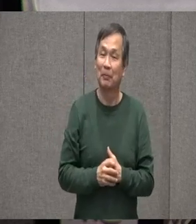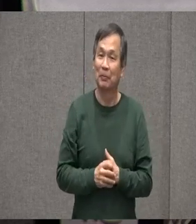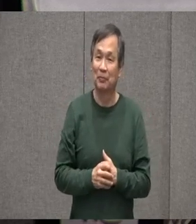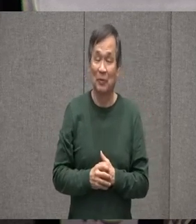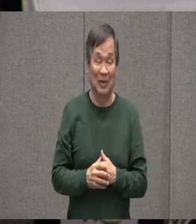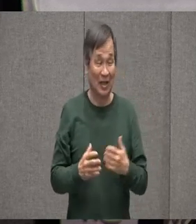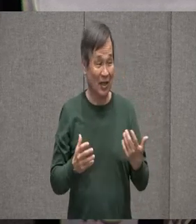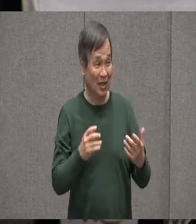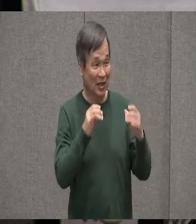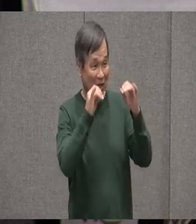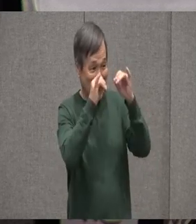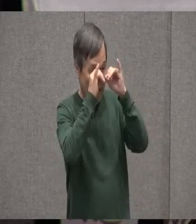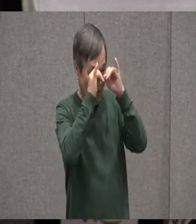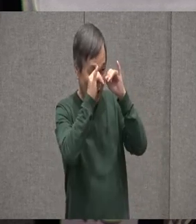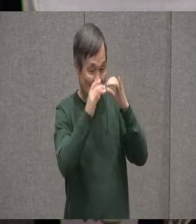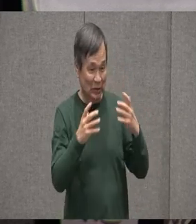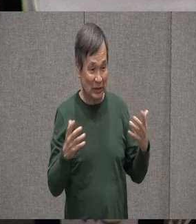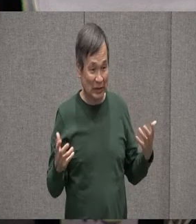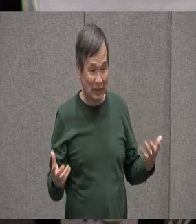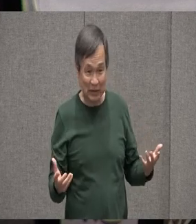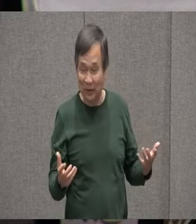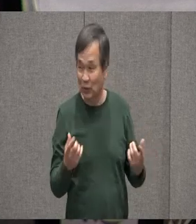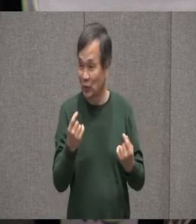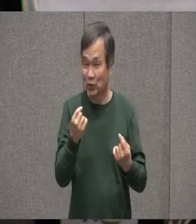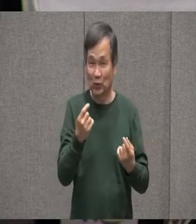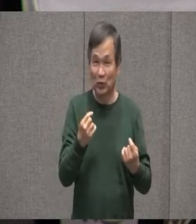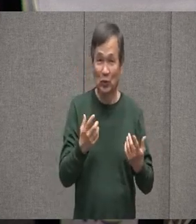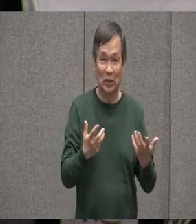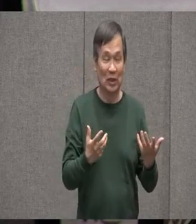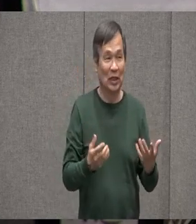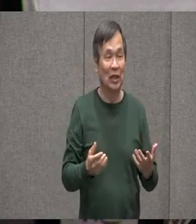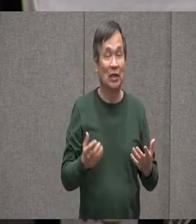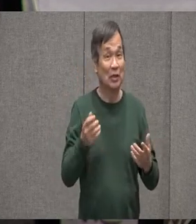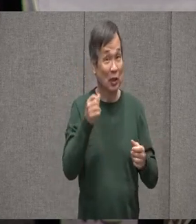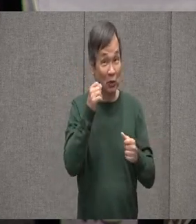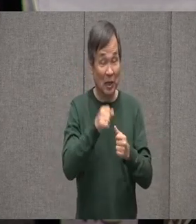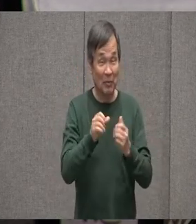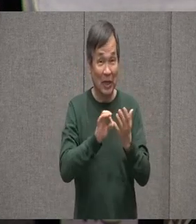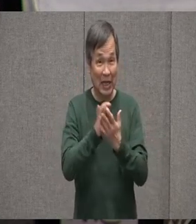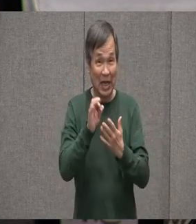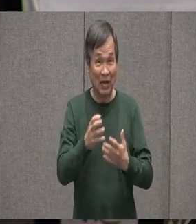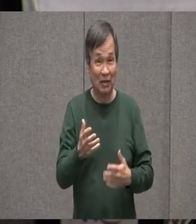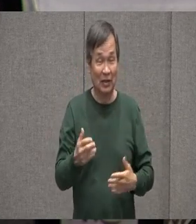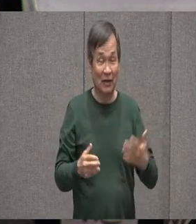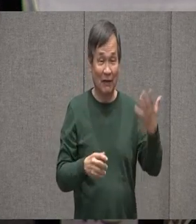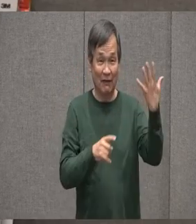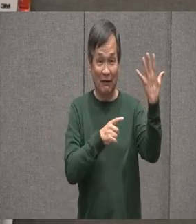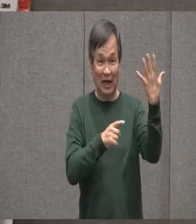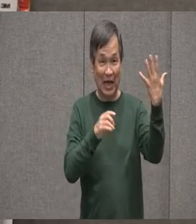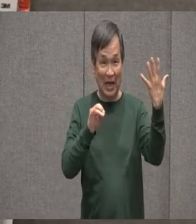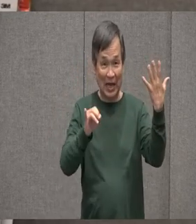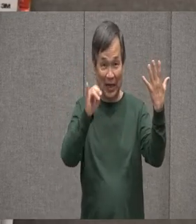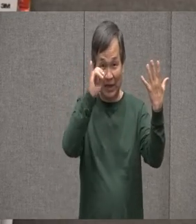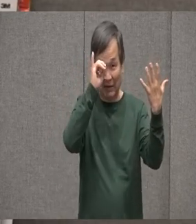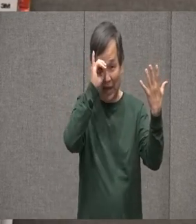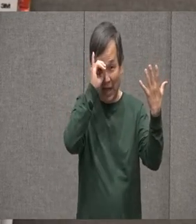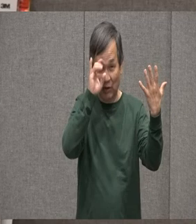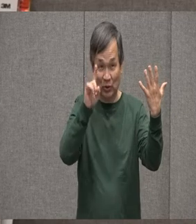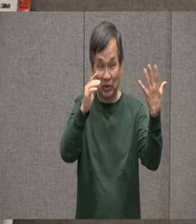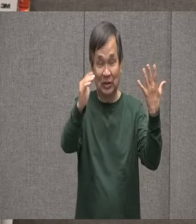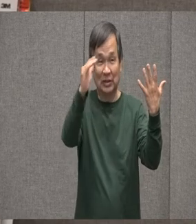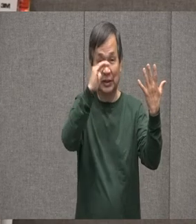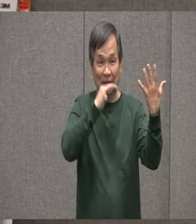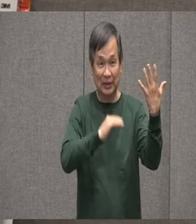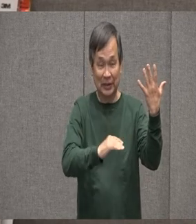The owls wondered then if the rest would fit in. Counting by 5s, that's 5, 10.